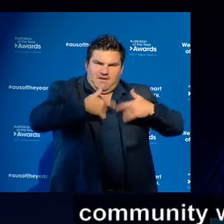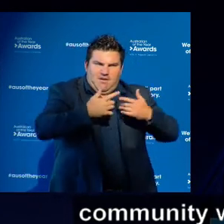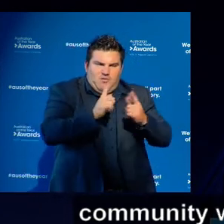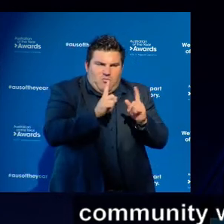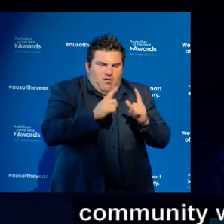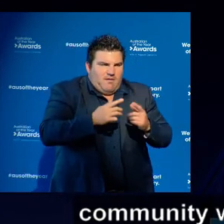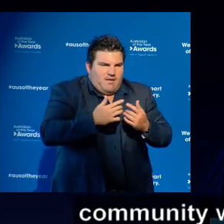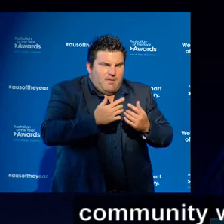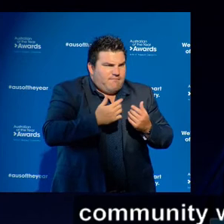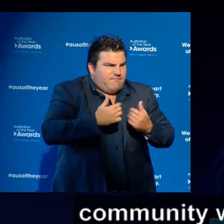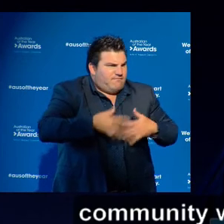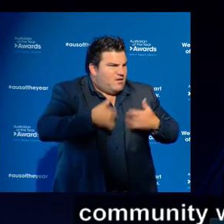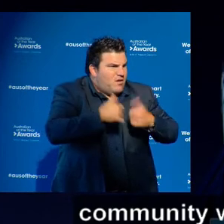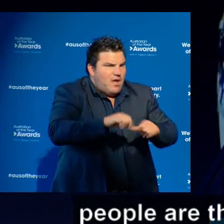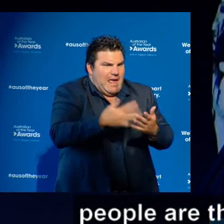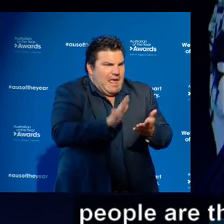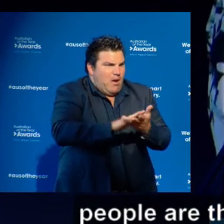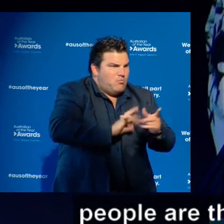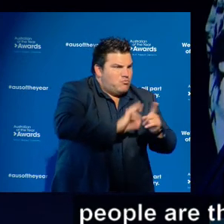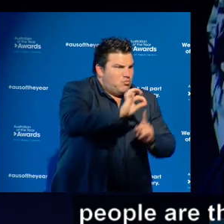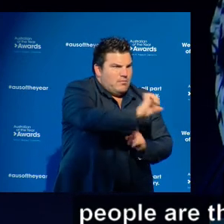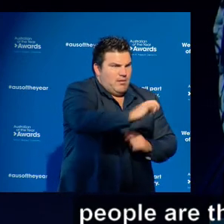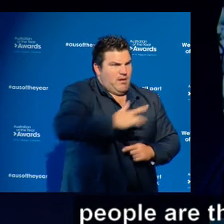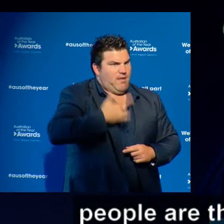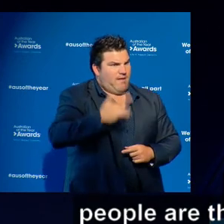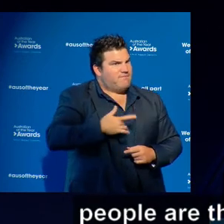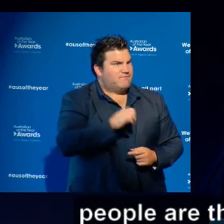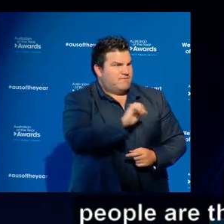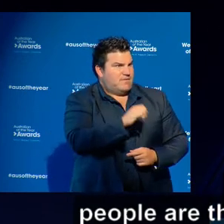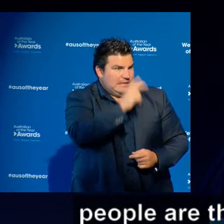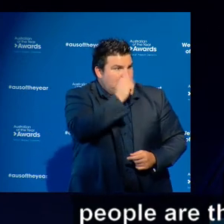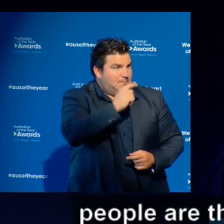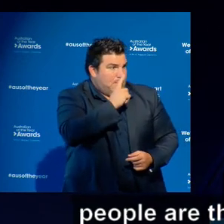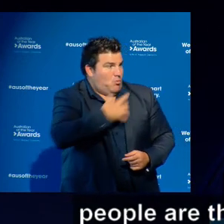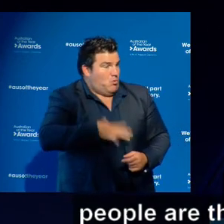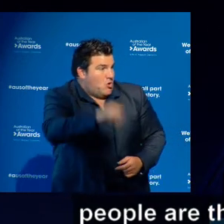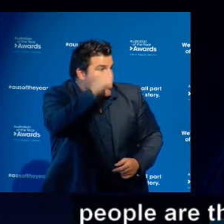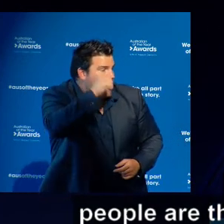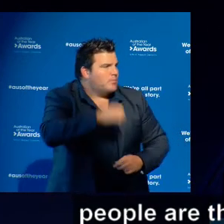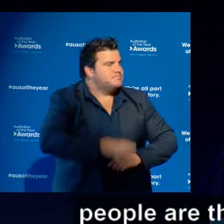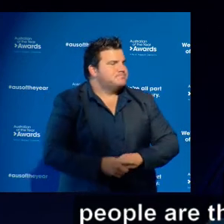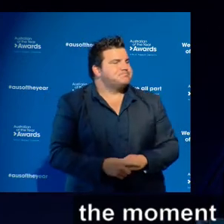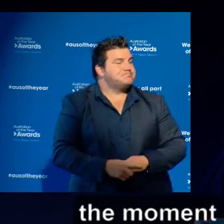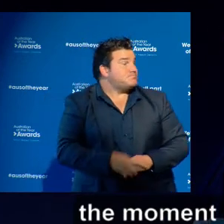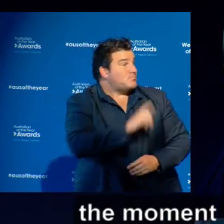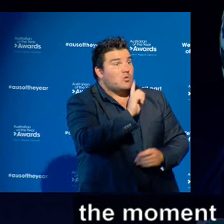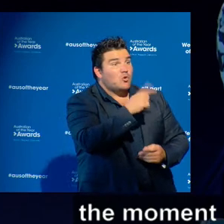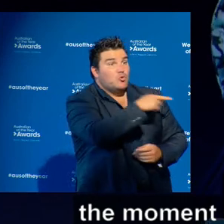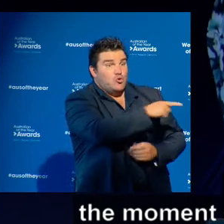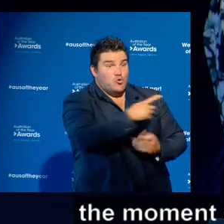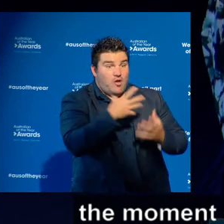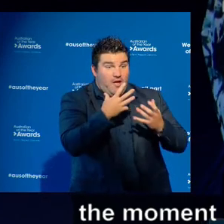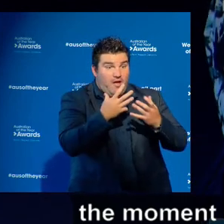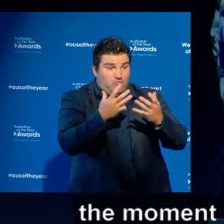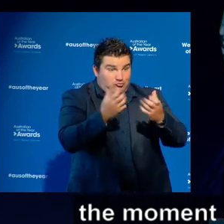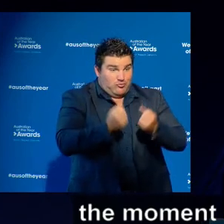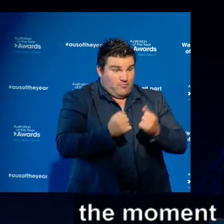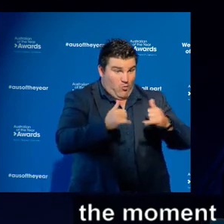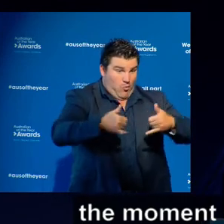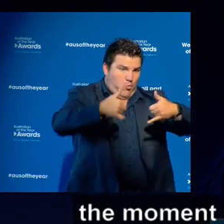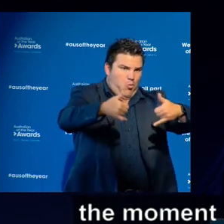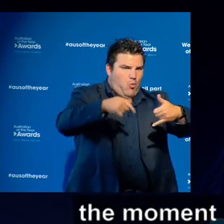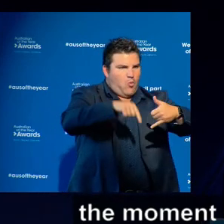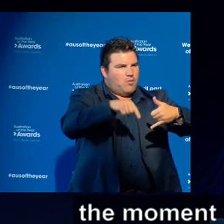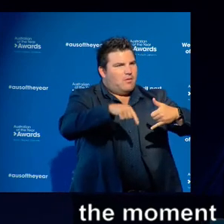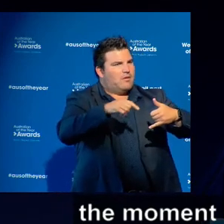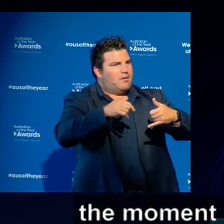then how we can make that better. And now that you have this award, you know, it's an amazing honour. What